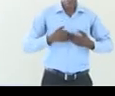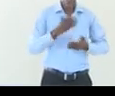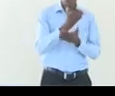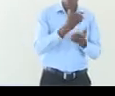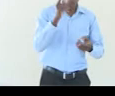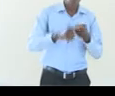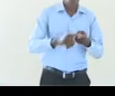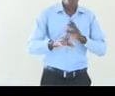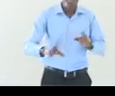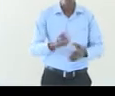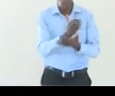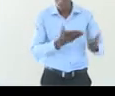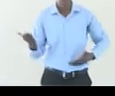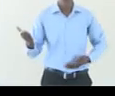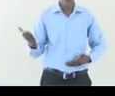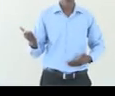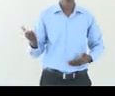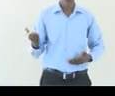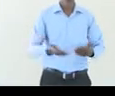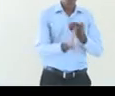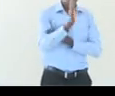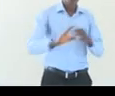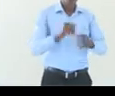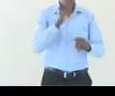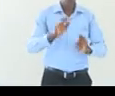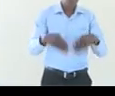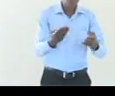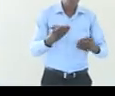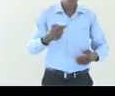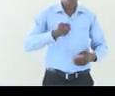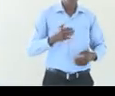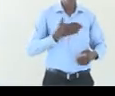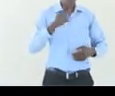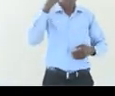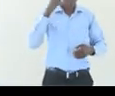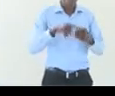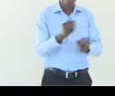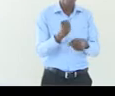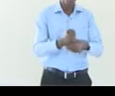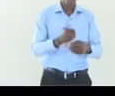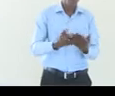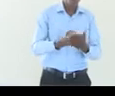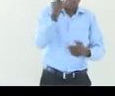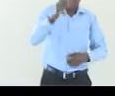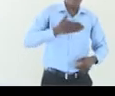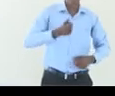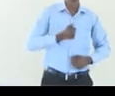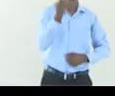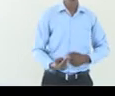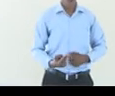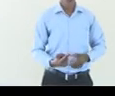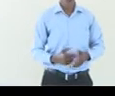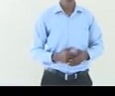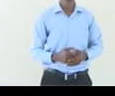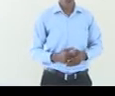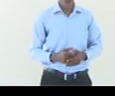In case that is what many people think, God did not give me my brains only to make money for myself. He gave me those brains to see how